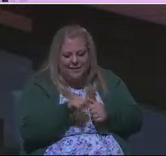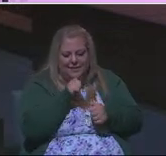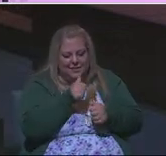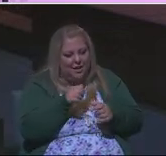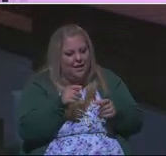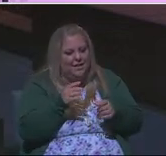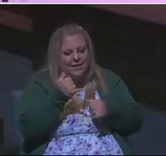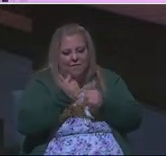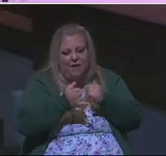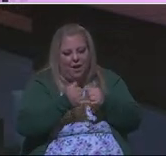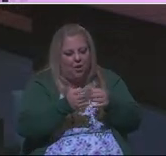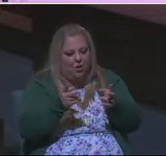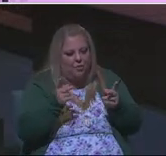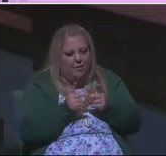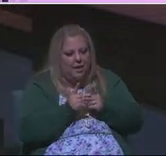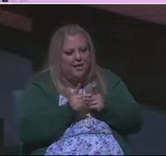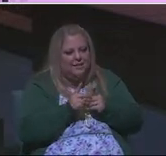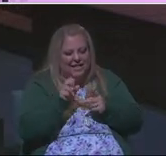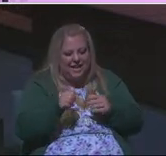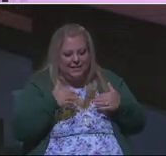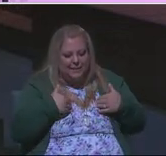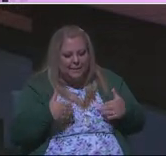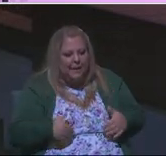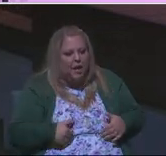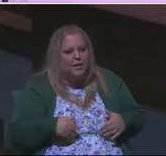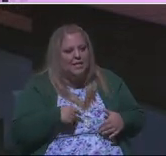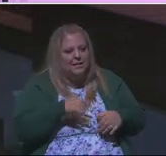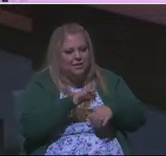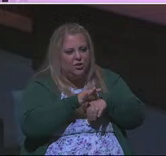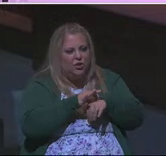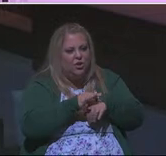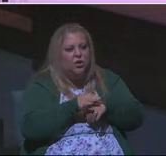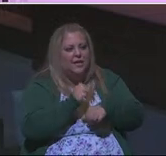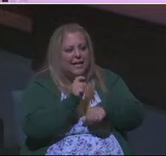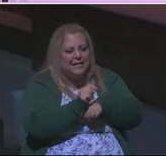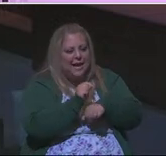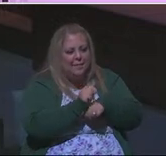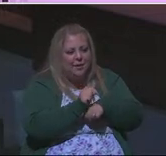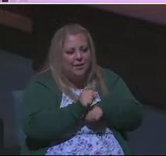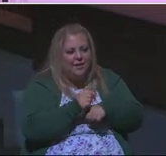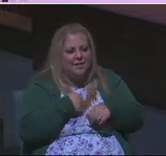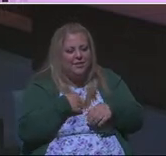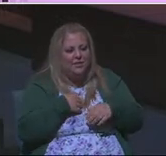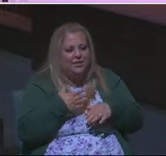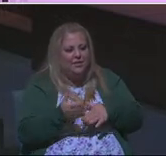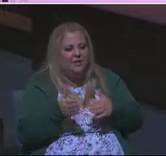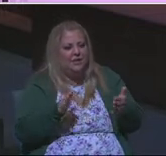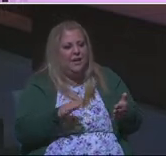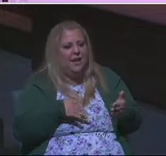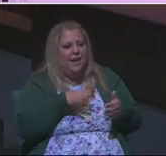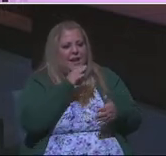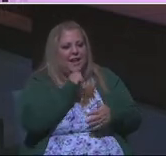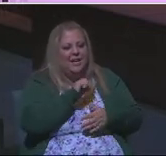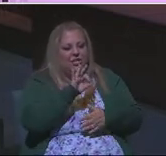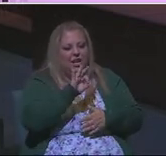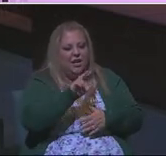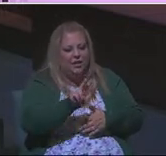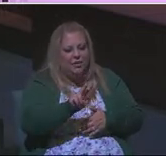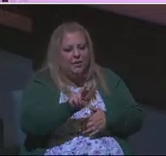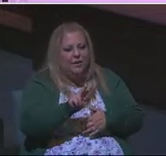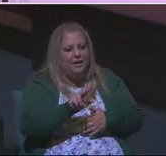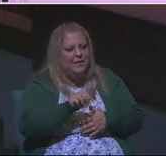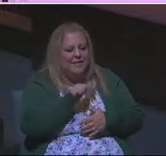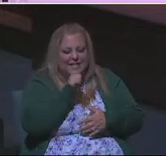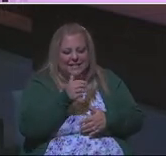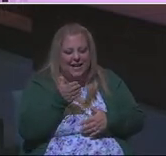resting place. That's his body. That's that earthly tabernacle that just flat wore out at 93 years of age. But that's